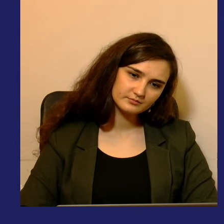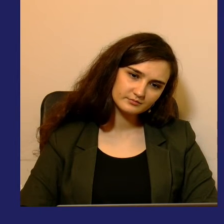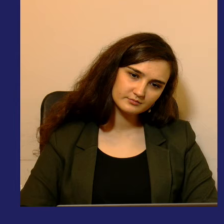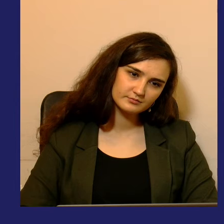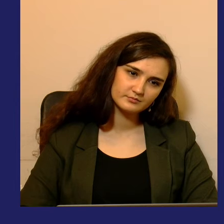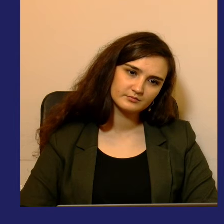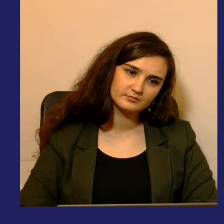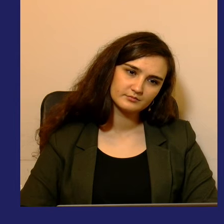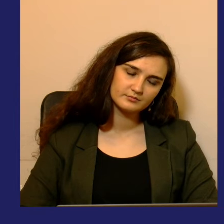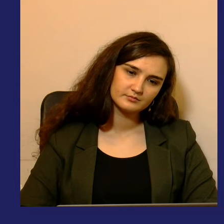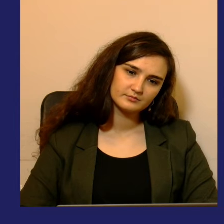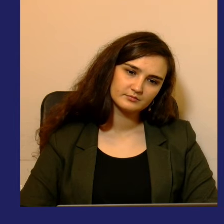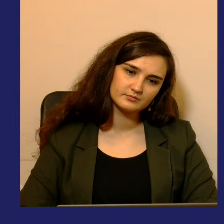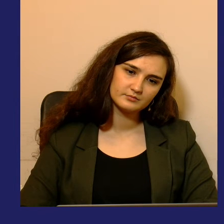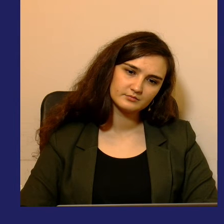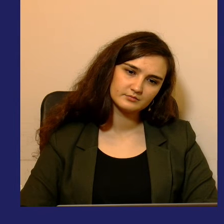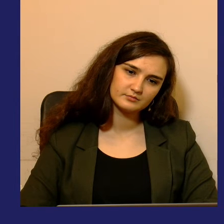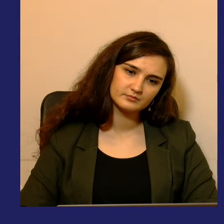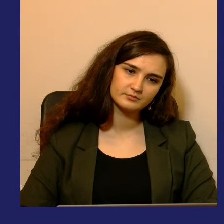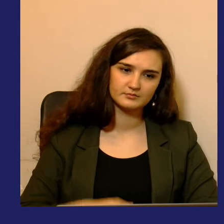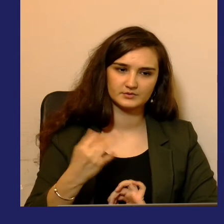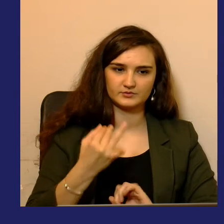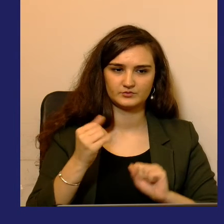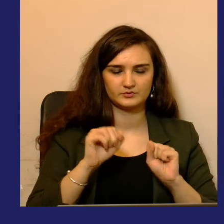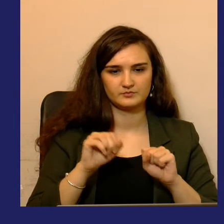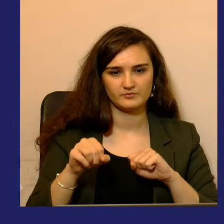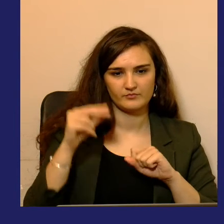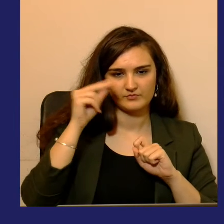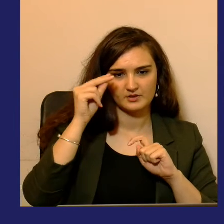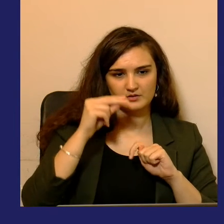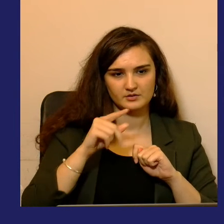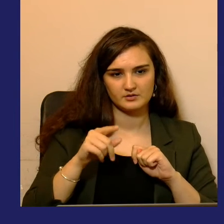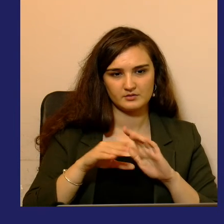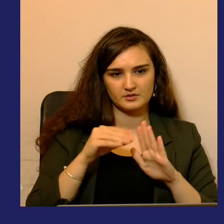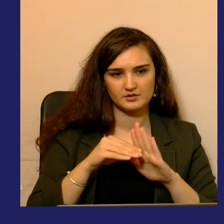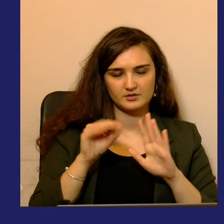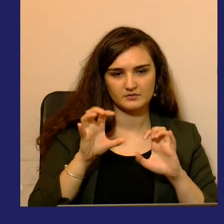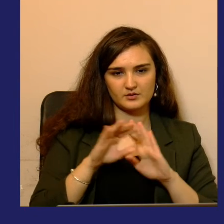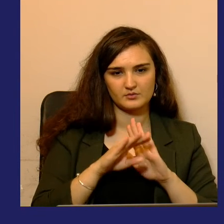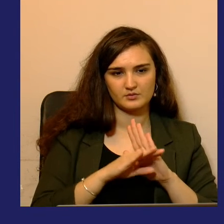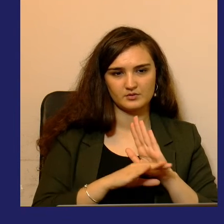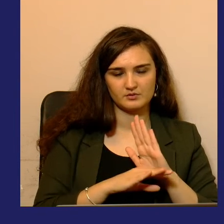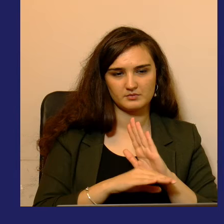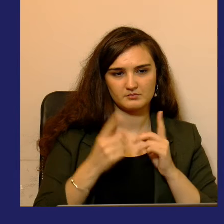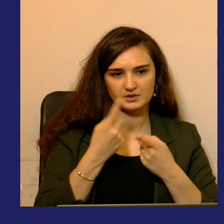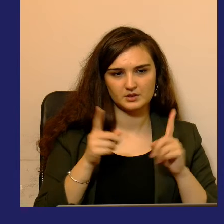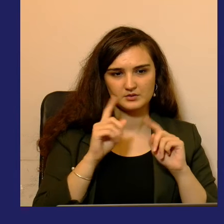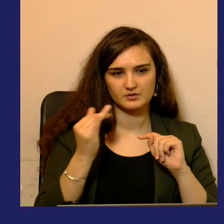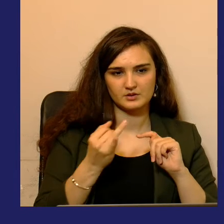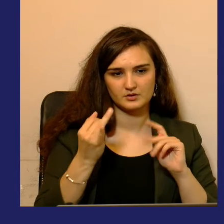pro-electoral regulation or something. There's definitely some research to do there. Thank you for that.